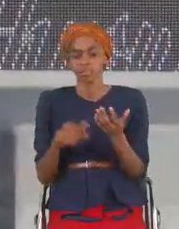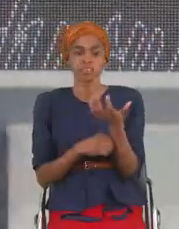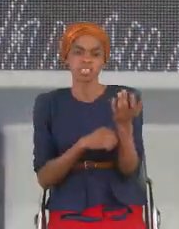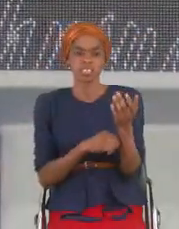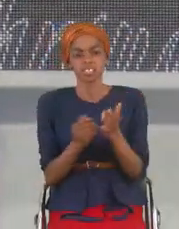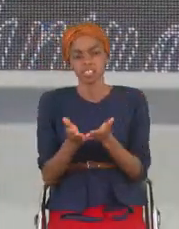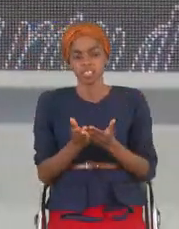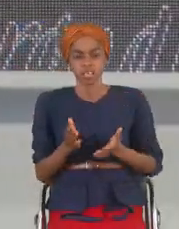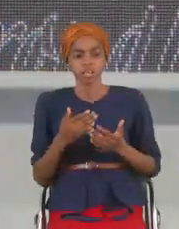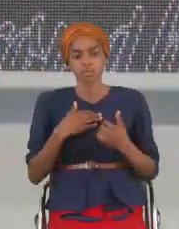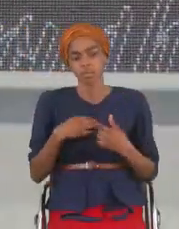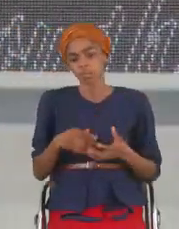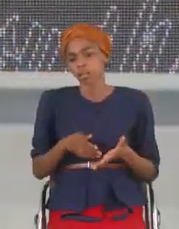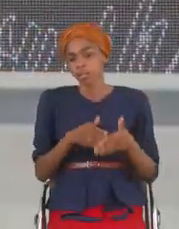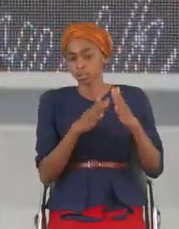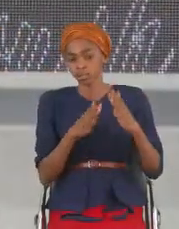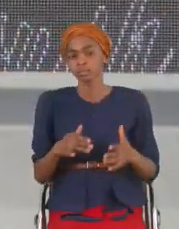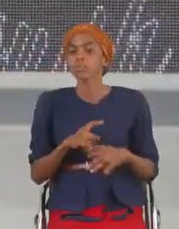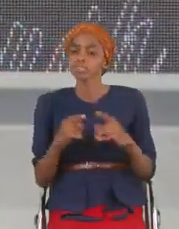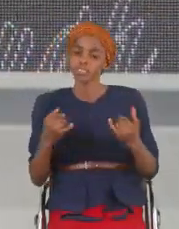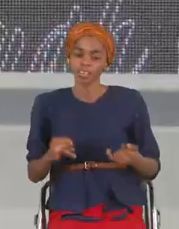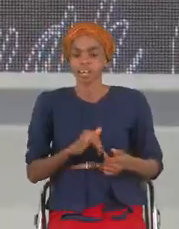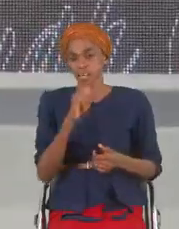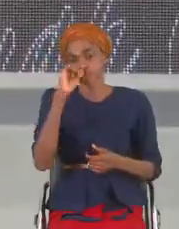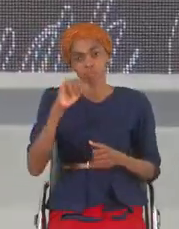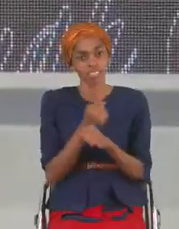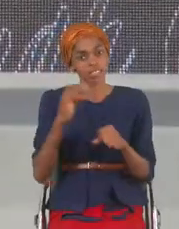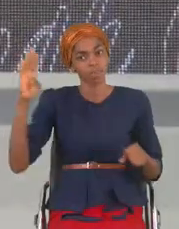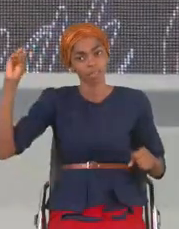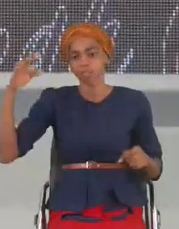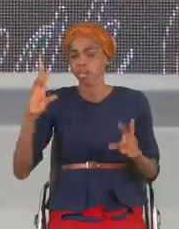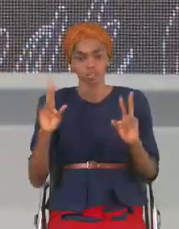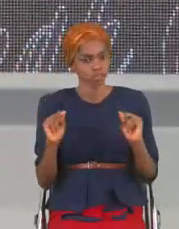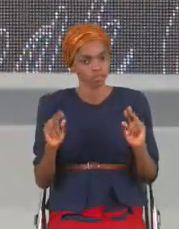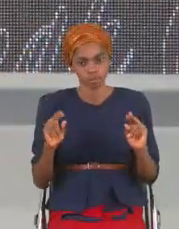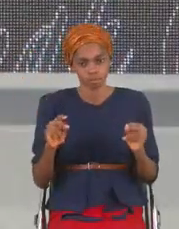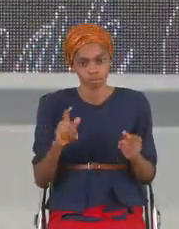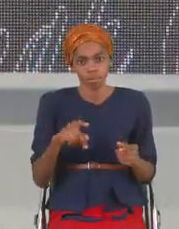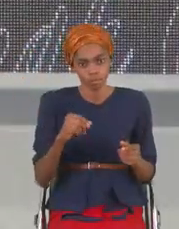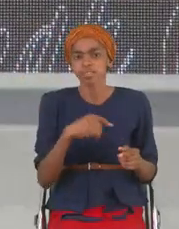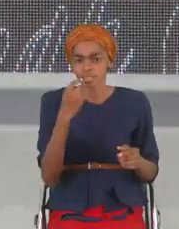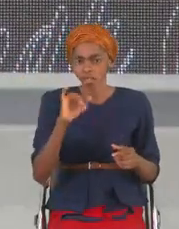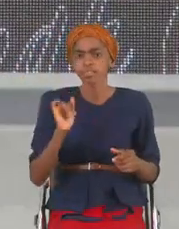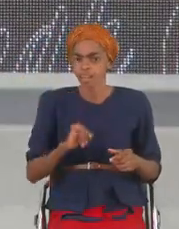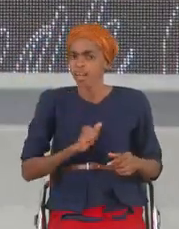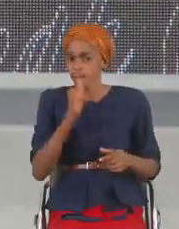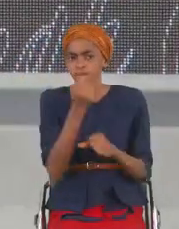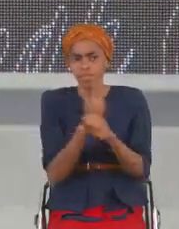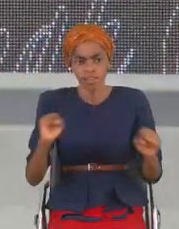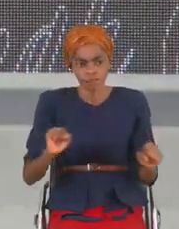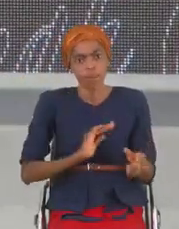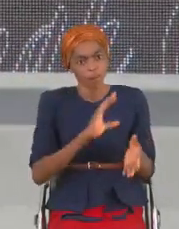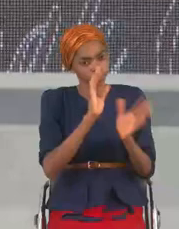do? But now I'm saved by grace. No. He said, I'm saved. I'm converted.